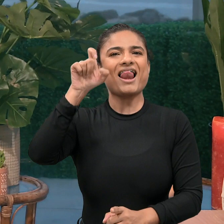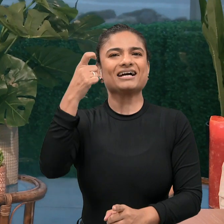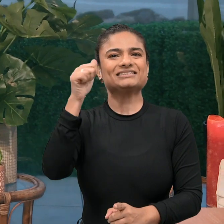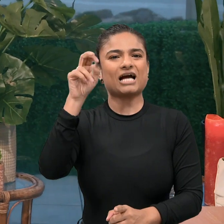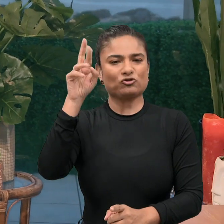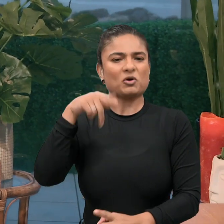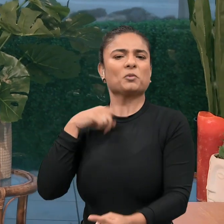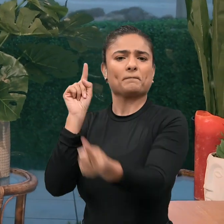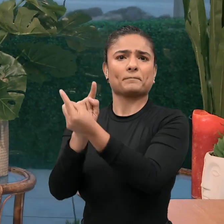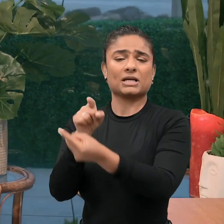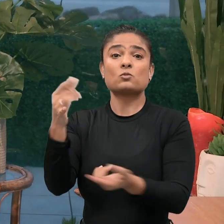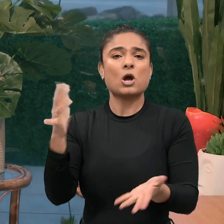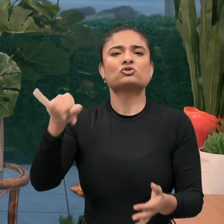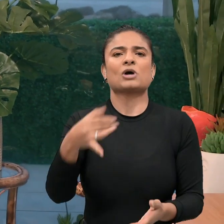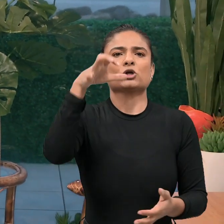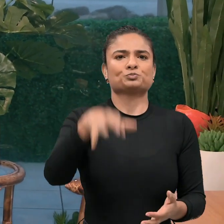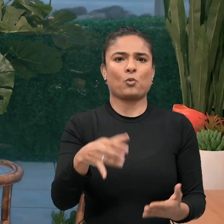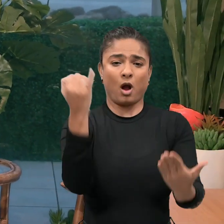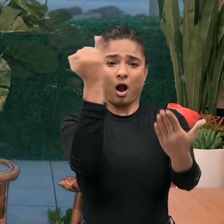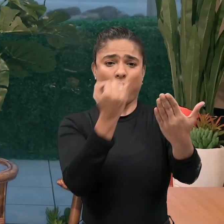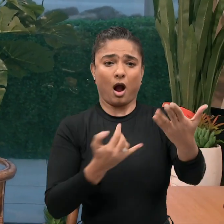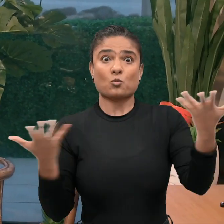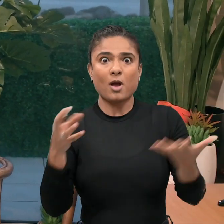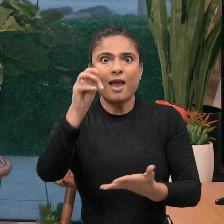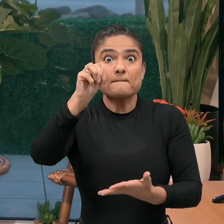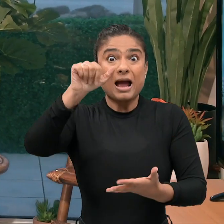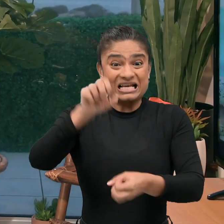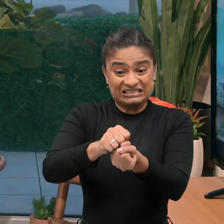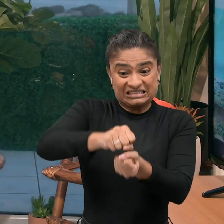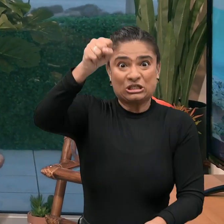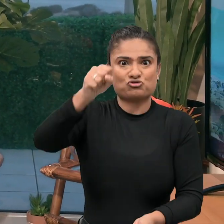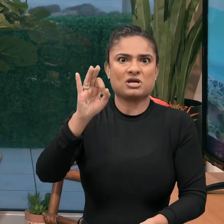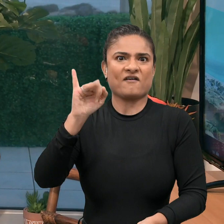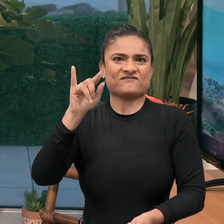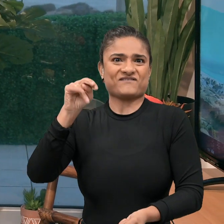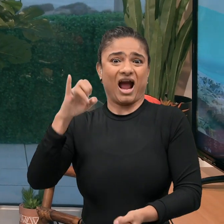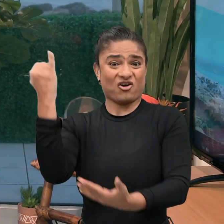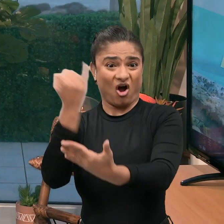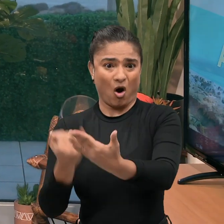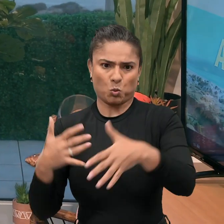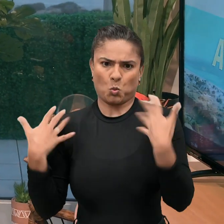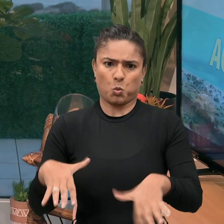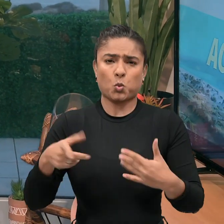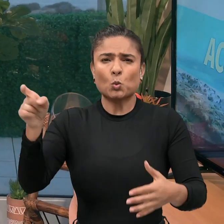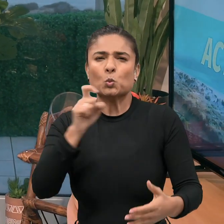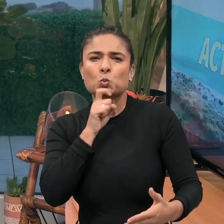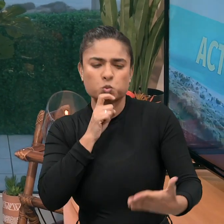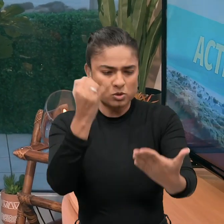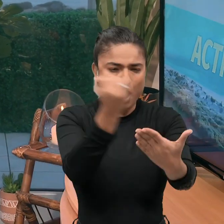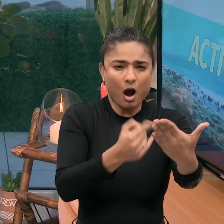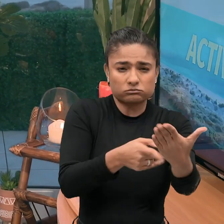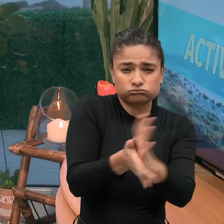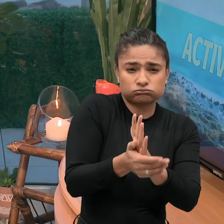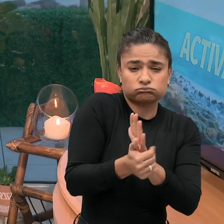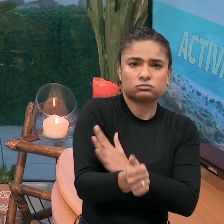ons Alexandra McLeod, 'n Johannesburgse beeldende kunstenaar met 'n meestersgraad in beeldende kunste.